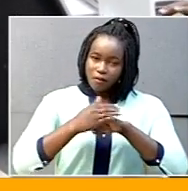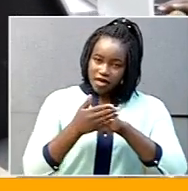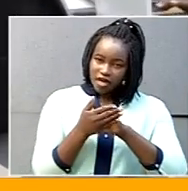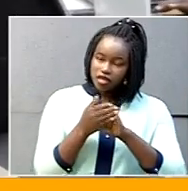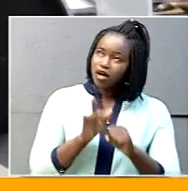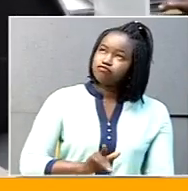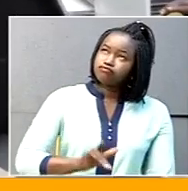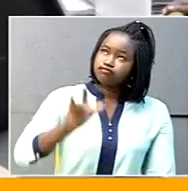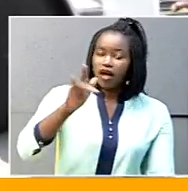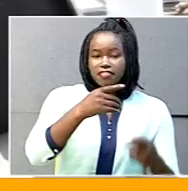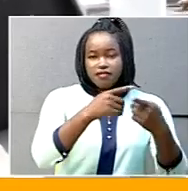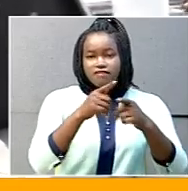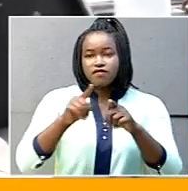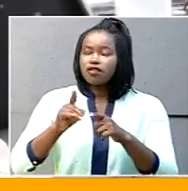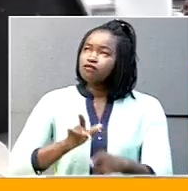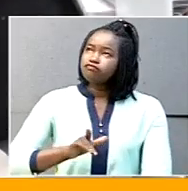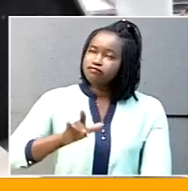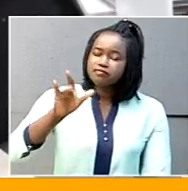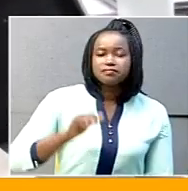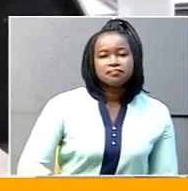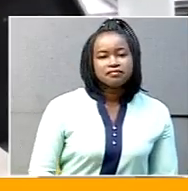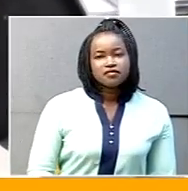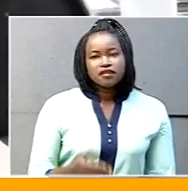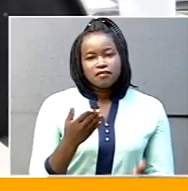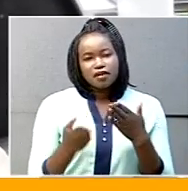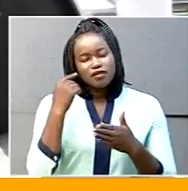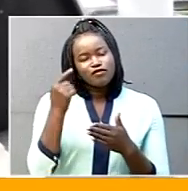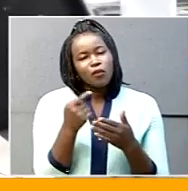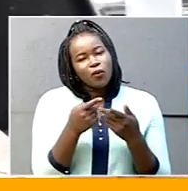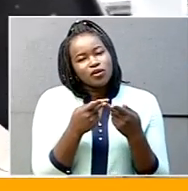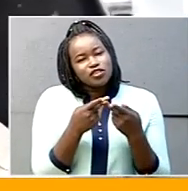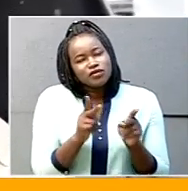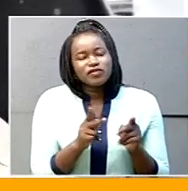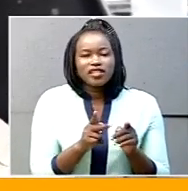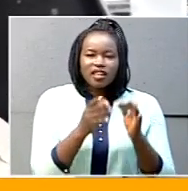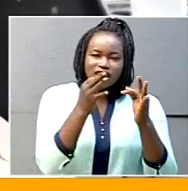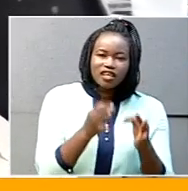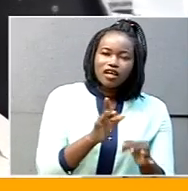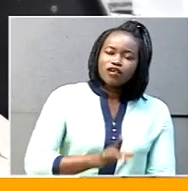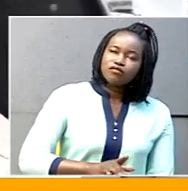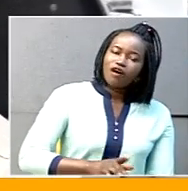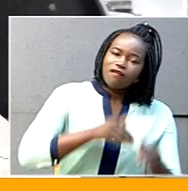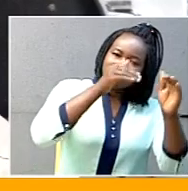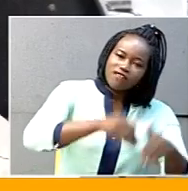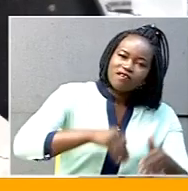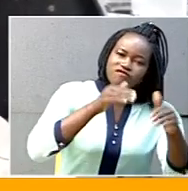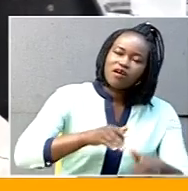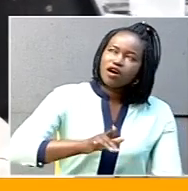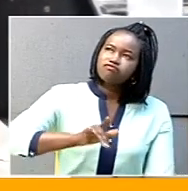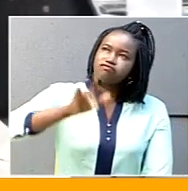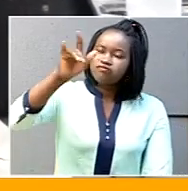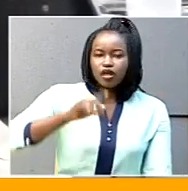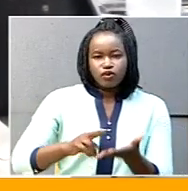different aircrafts, maybe for different things, agriculture aircrafts used